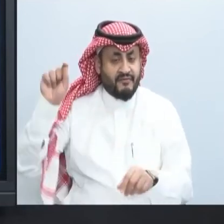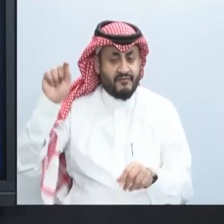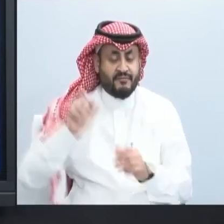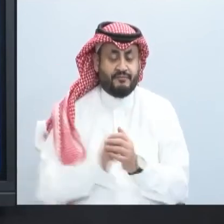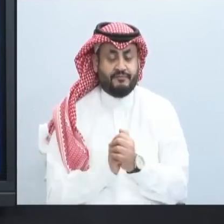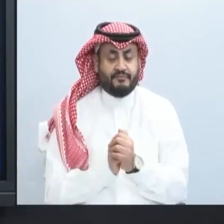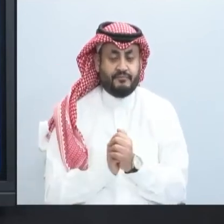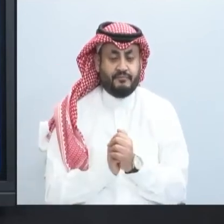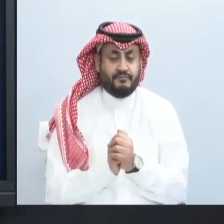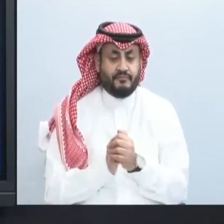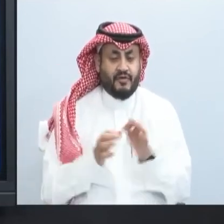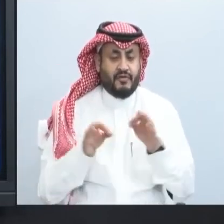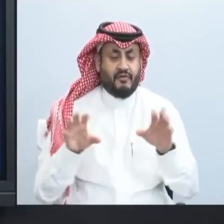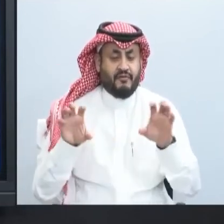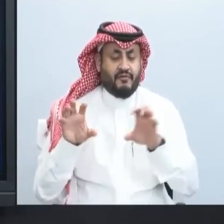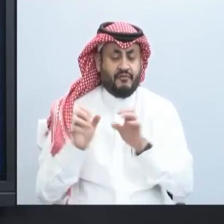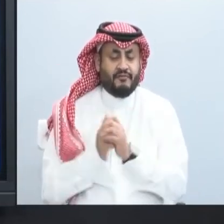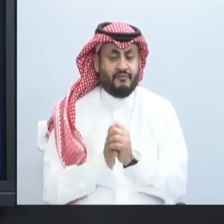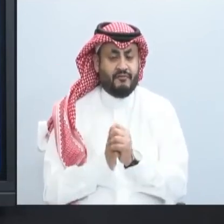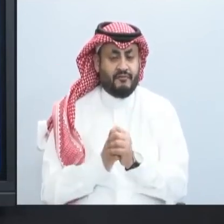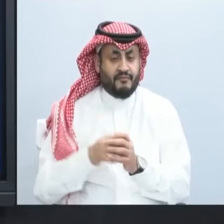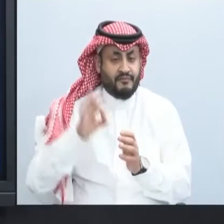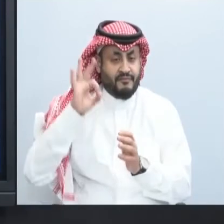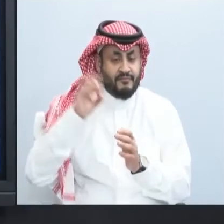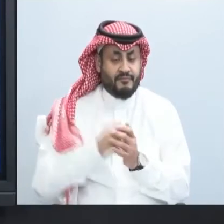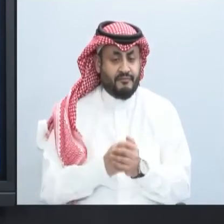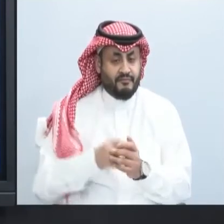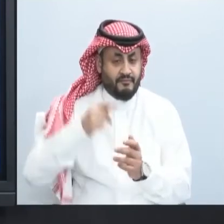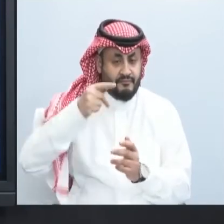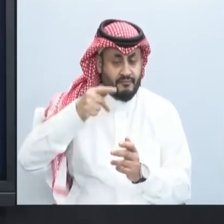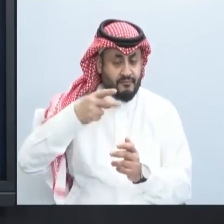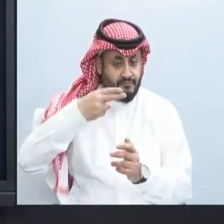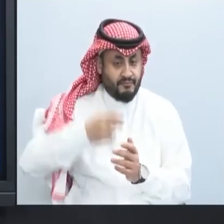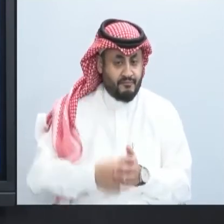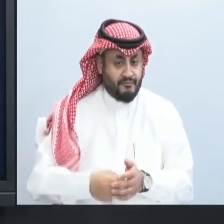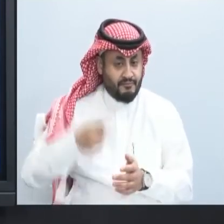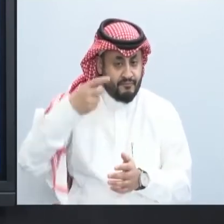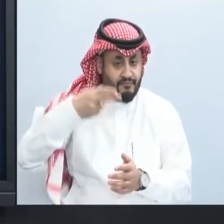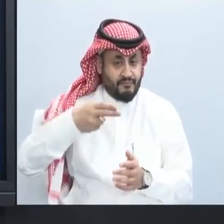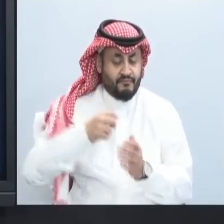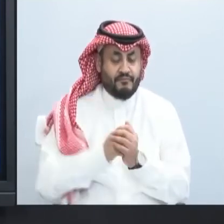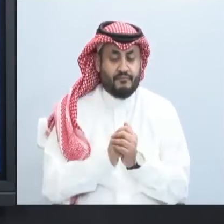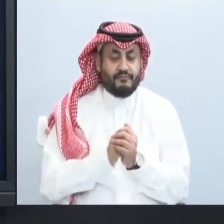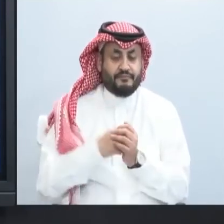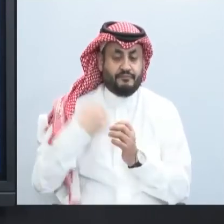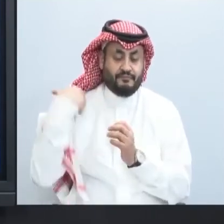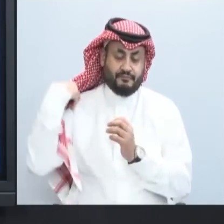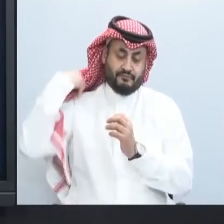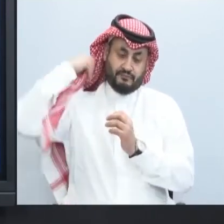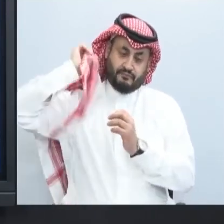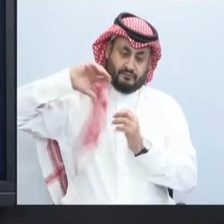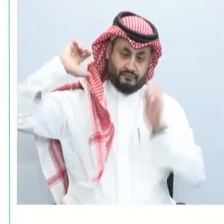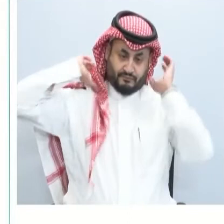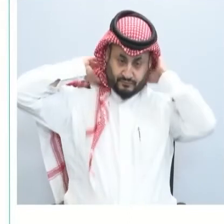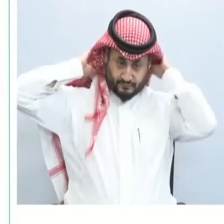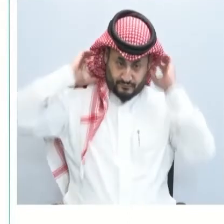with these different letters. The F letter, the PH letters, and the GH letter. So in exercise